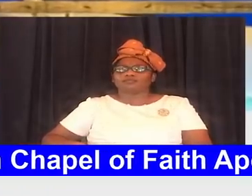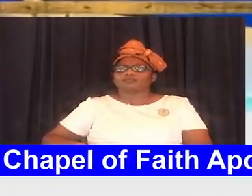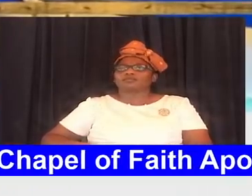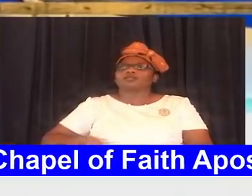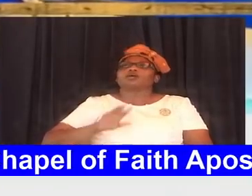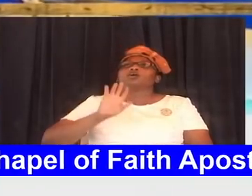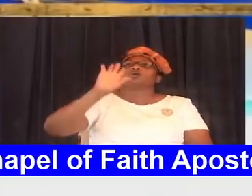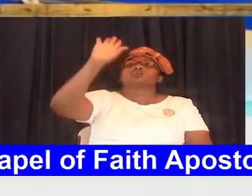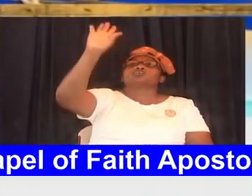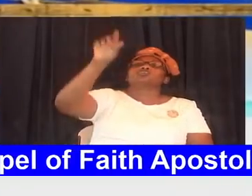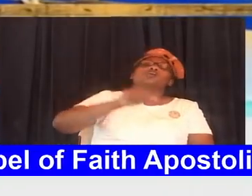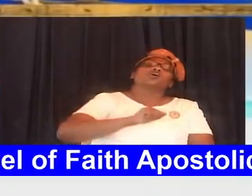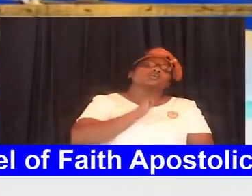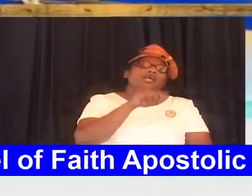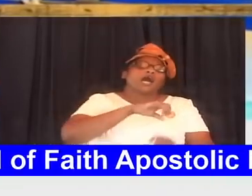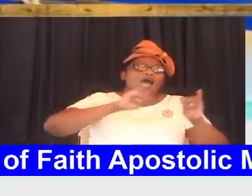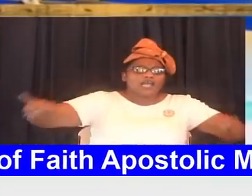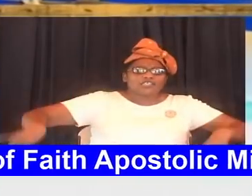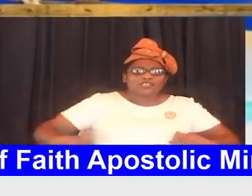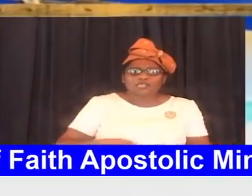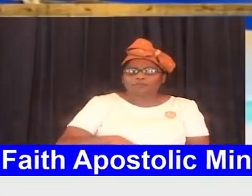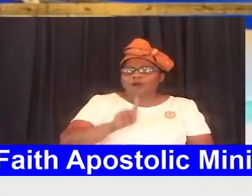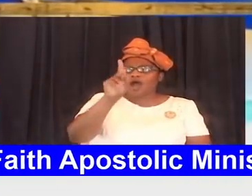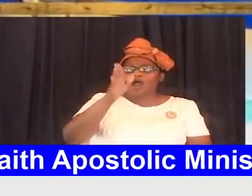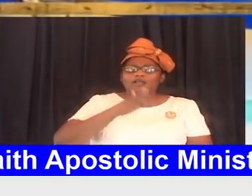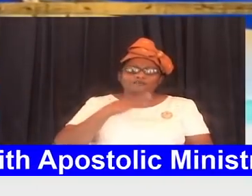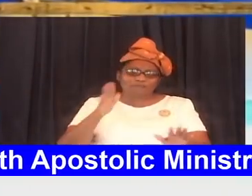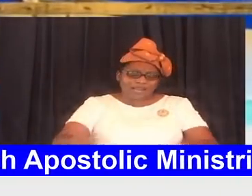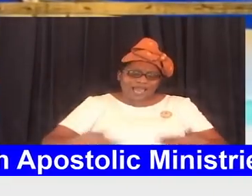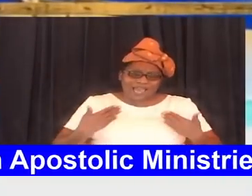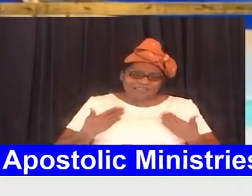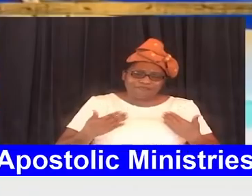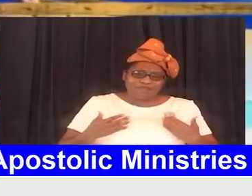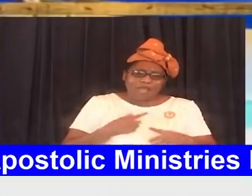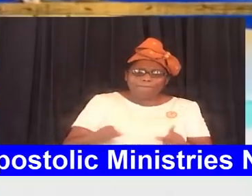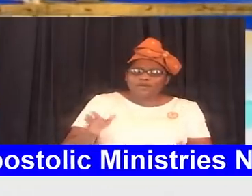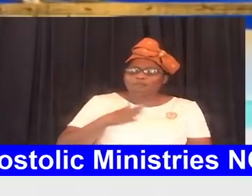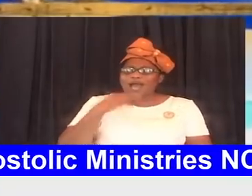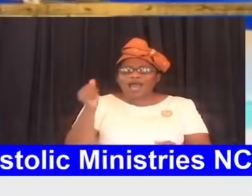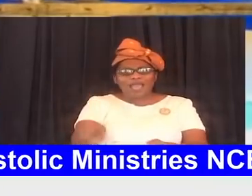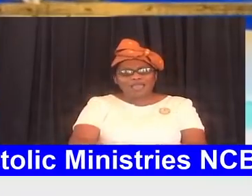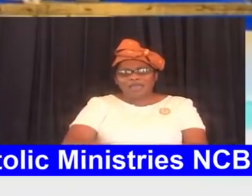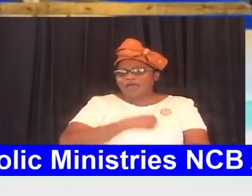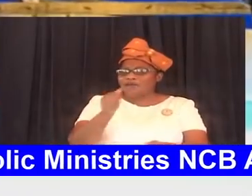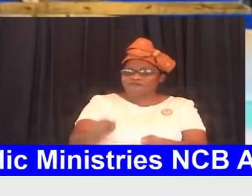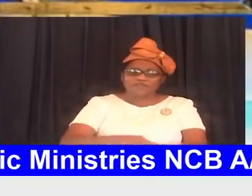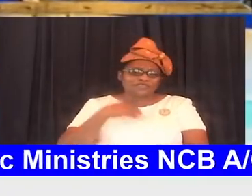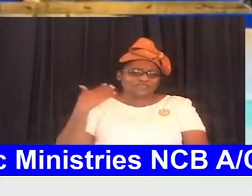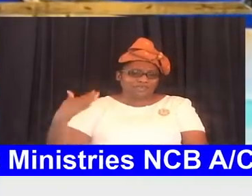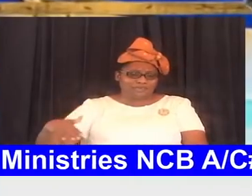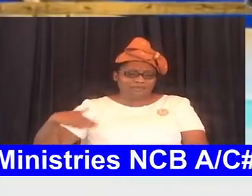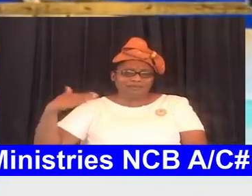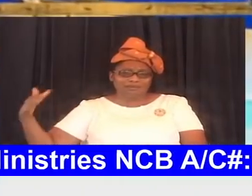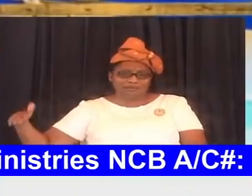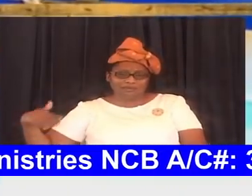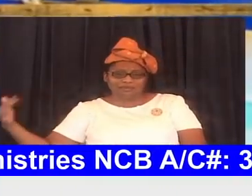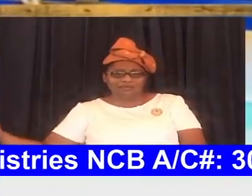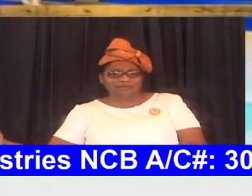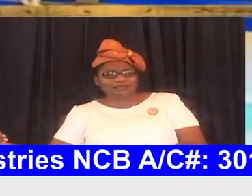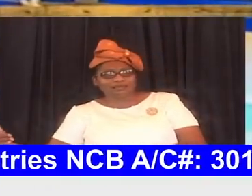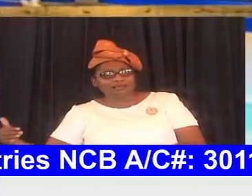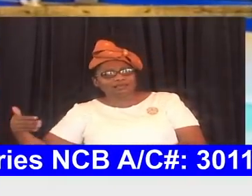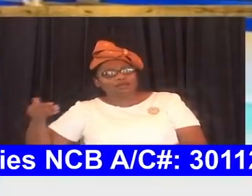worship. You're not just a part of my life. Hallelujah. But my everything.